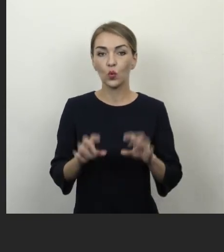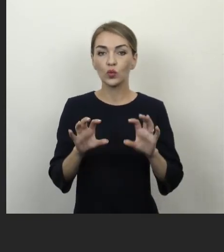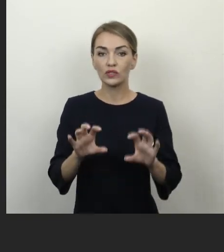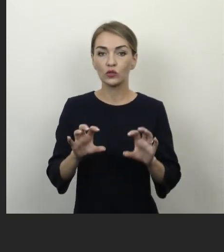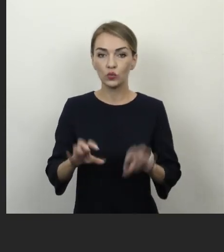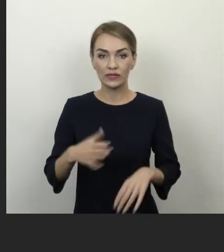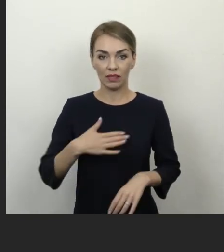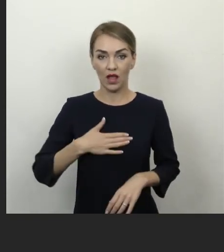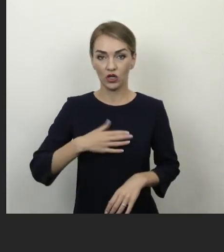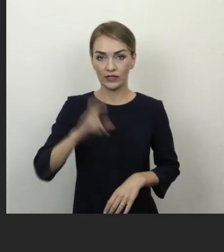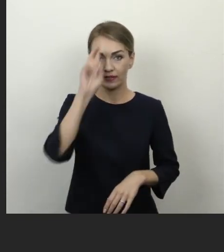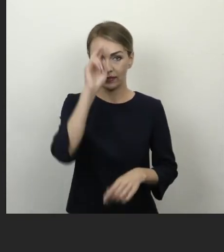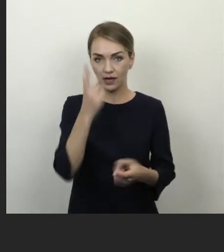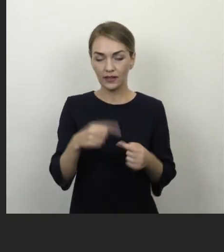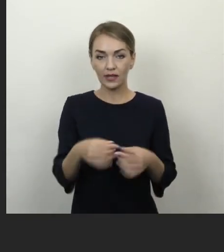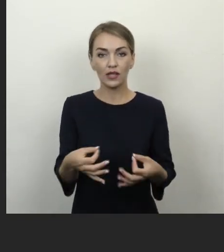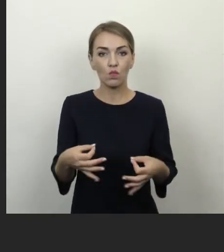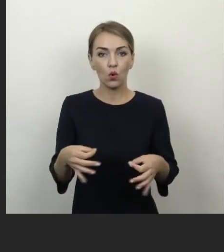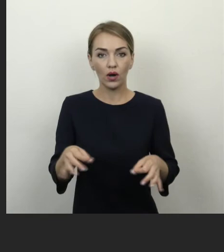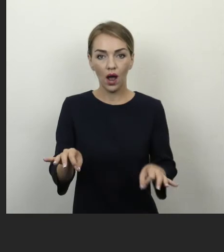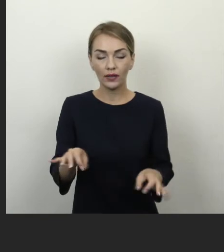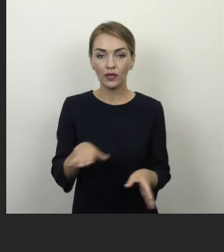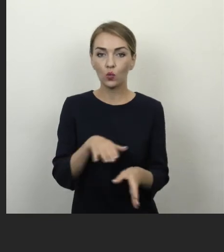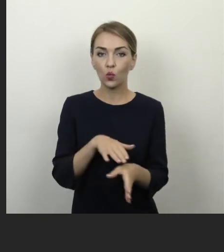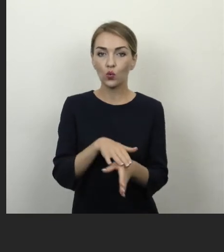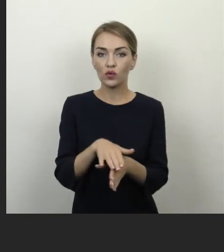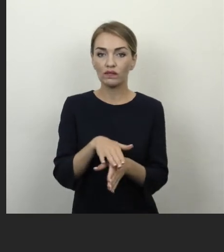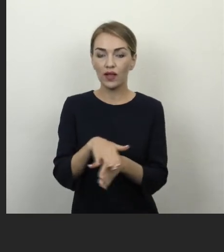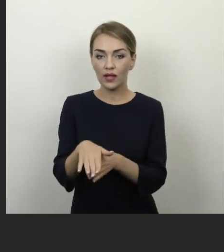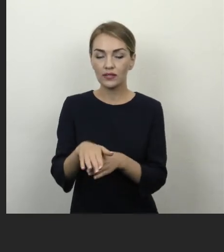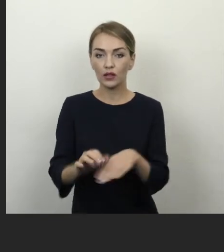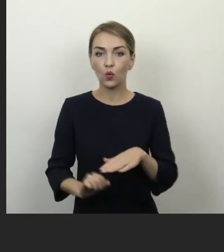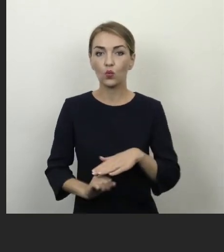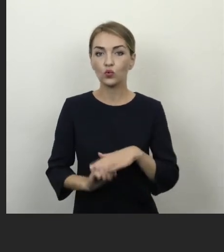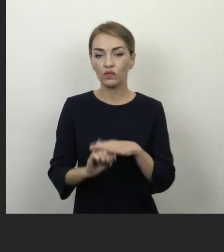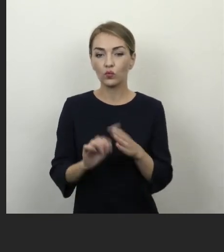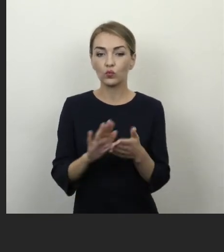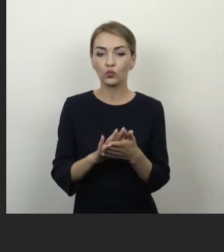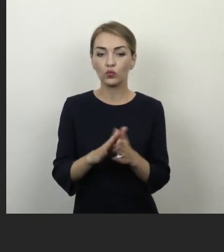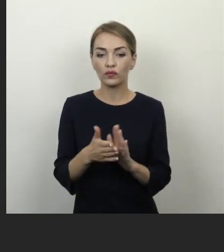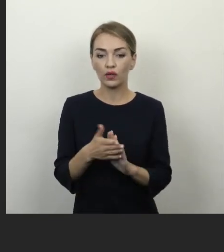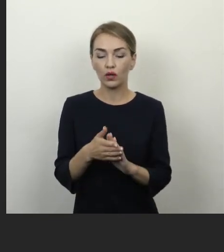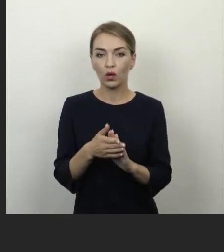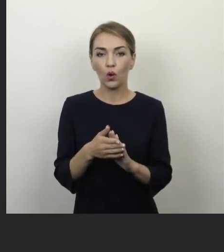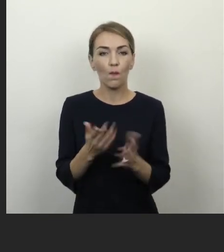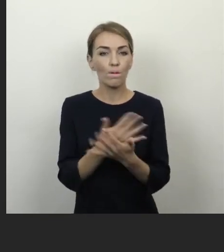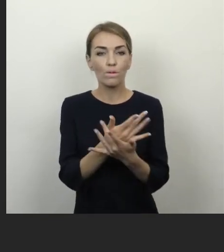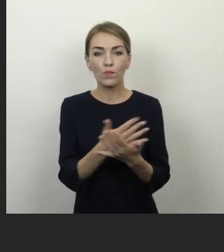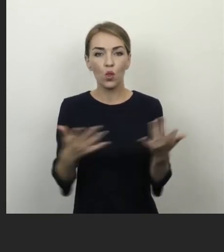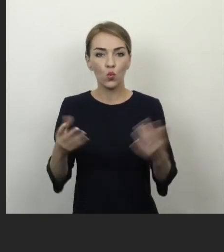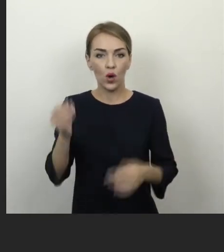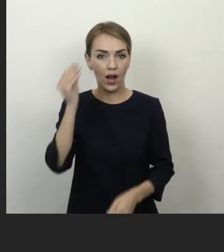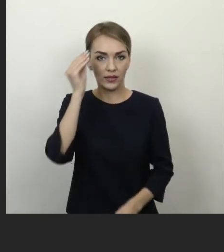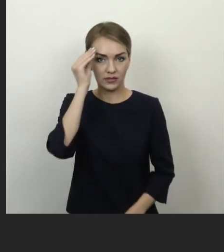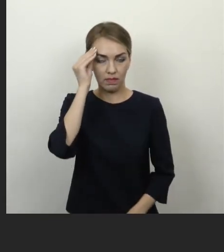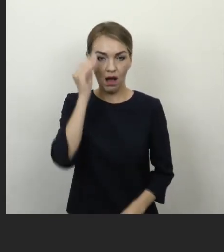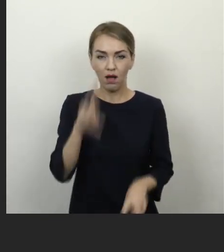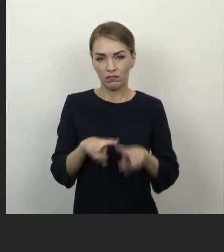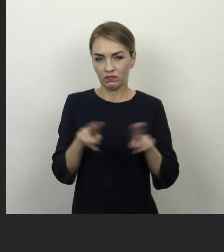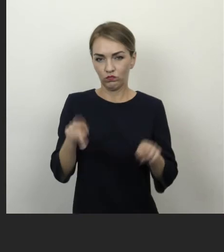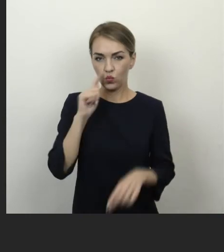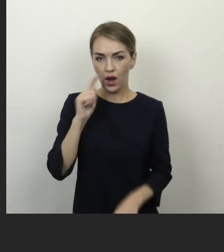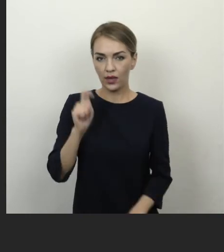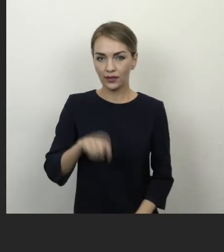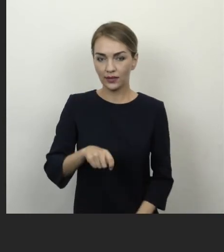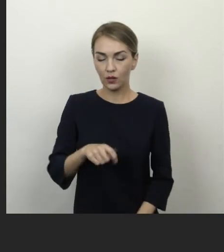According to the constitution of my country, the democracy in this country is based on political pluralism. Like